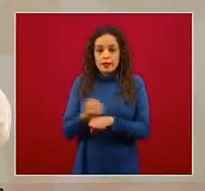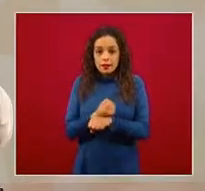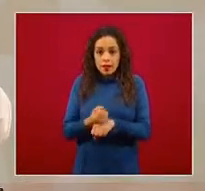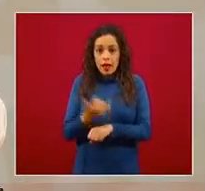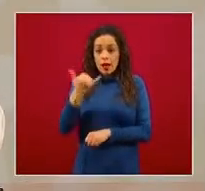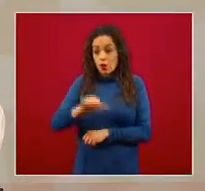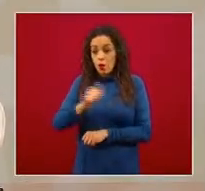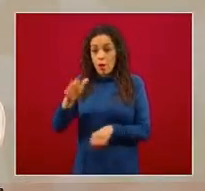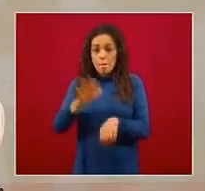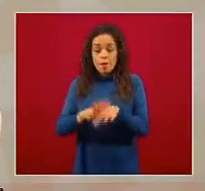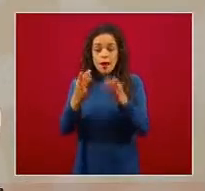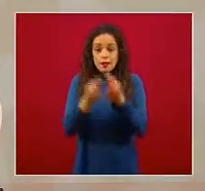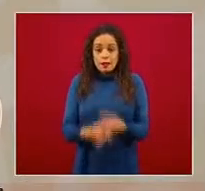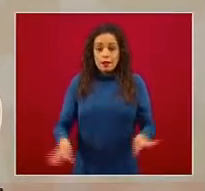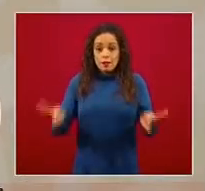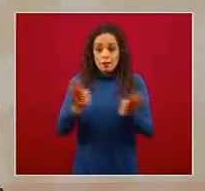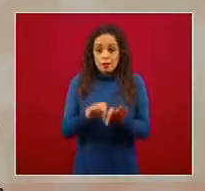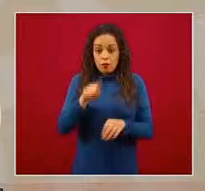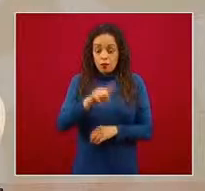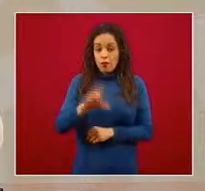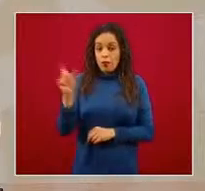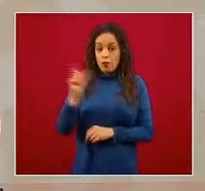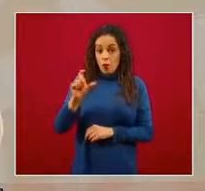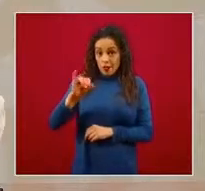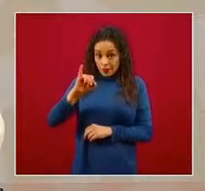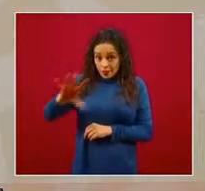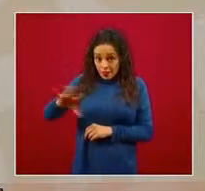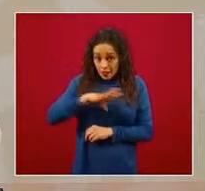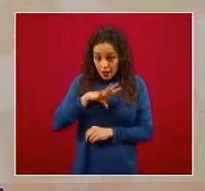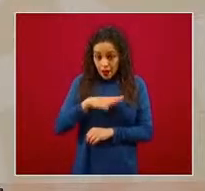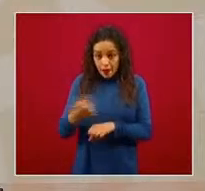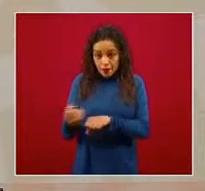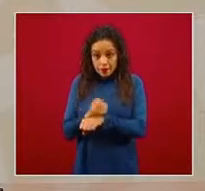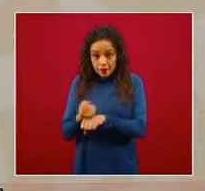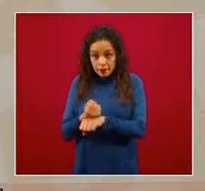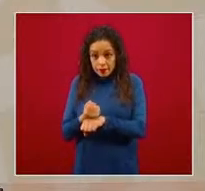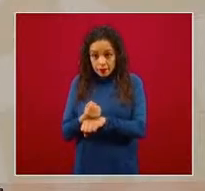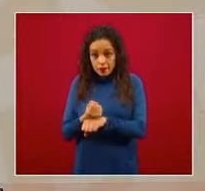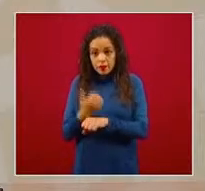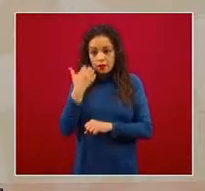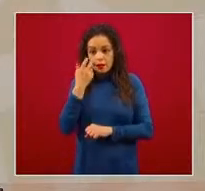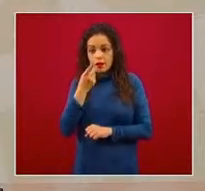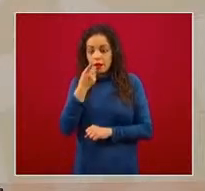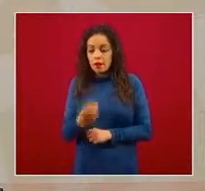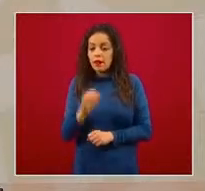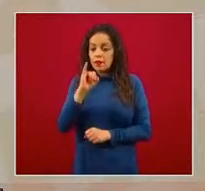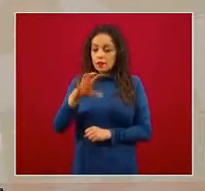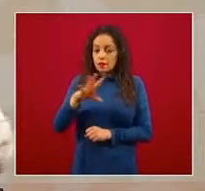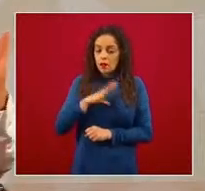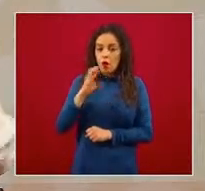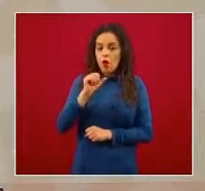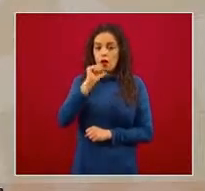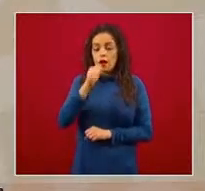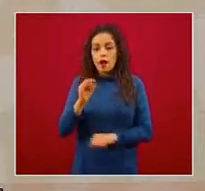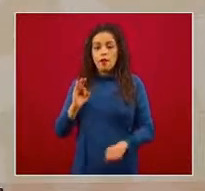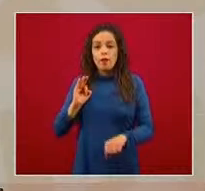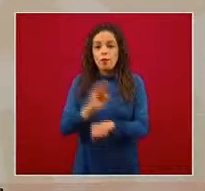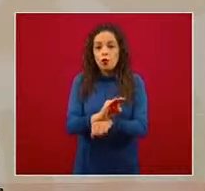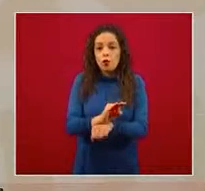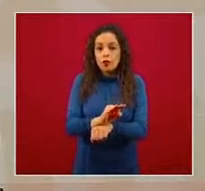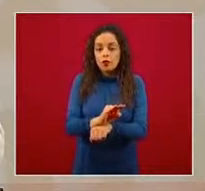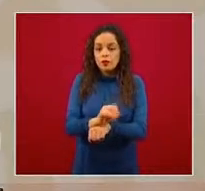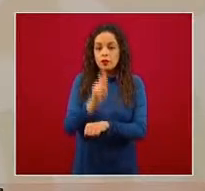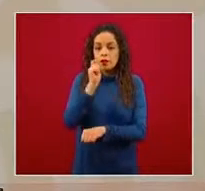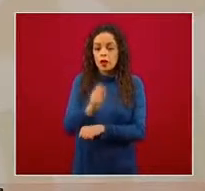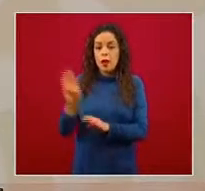if there are certain antibodies concentration in the blood, if that means that if it's a biological protection, but they